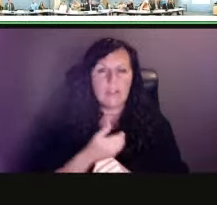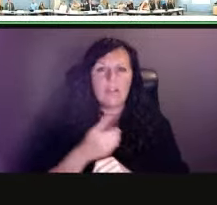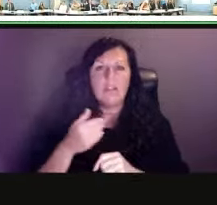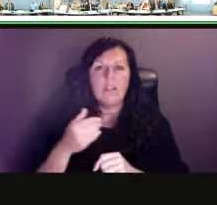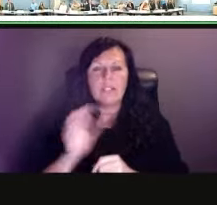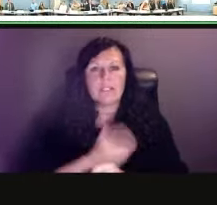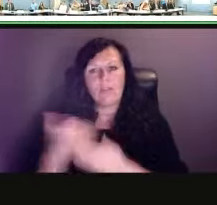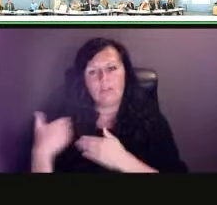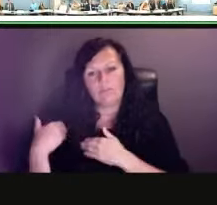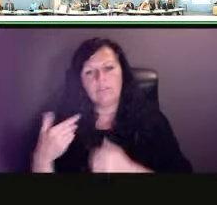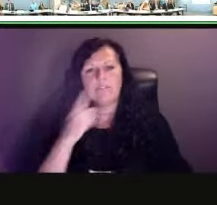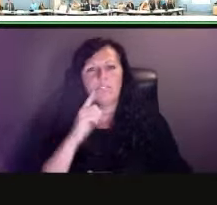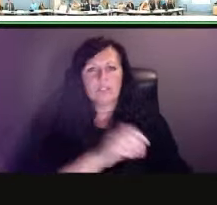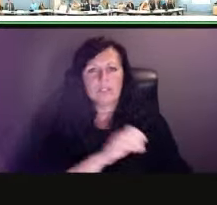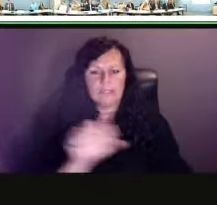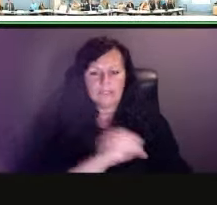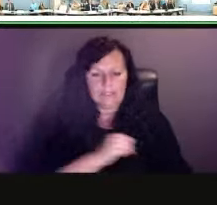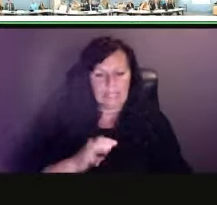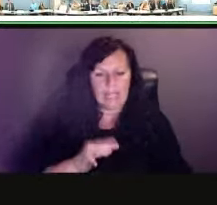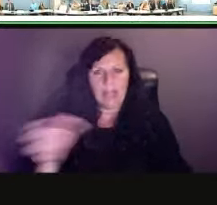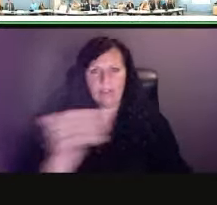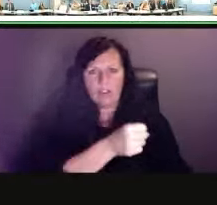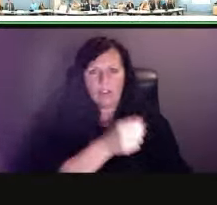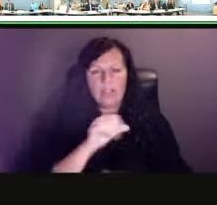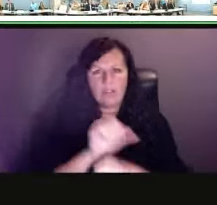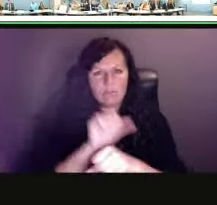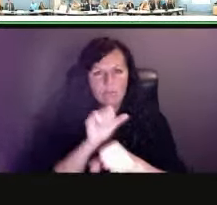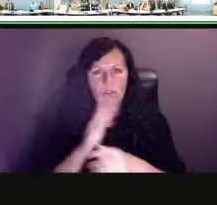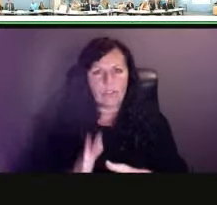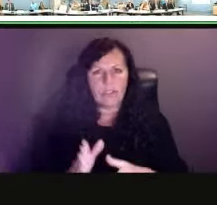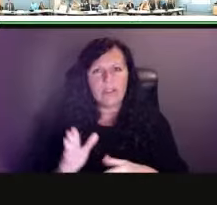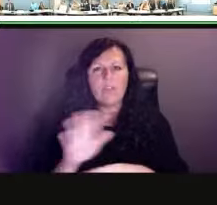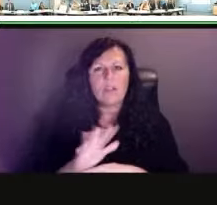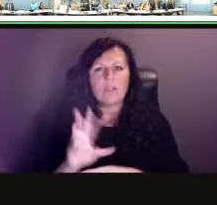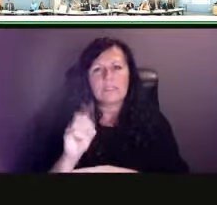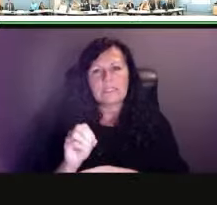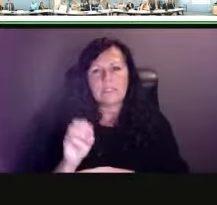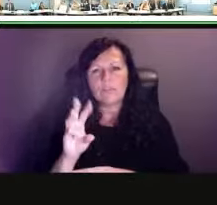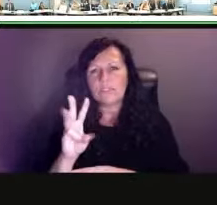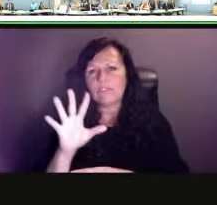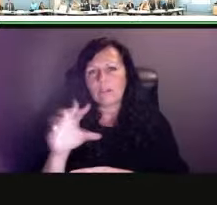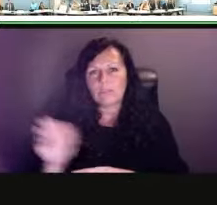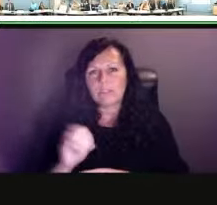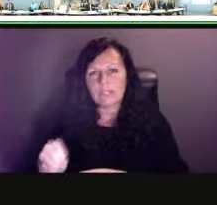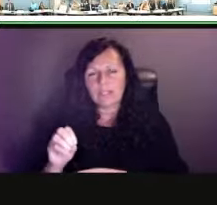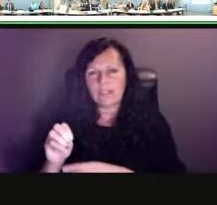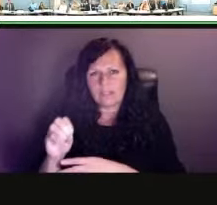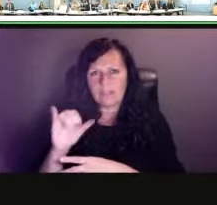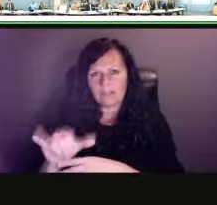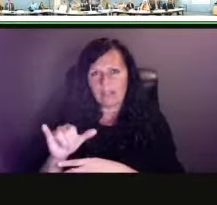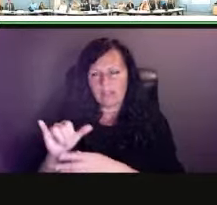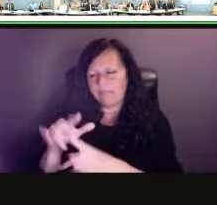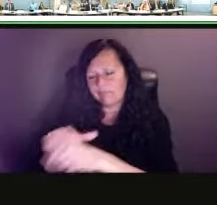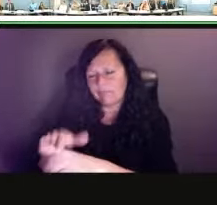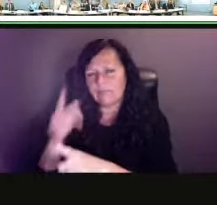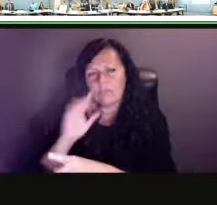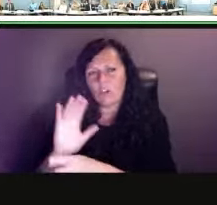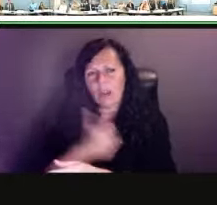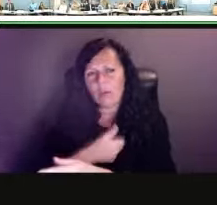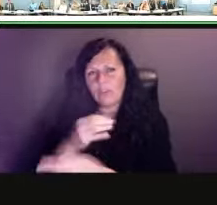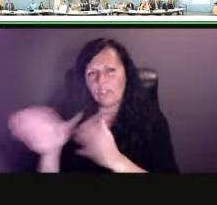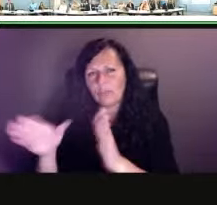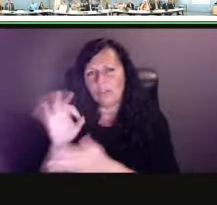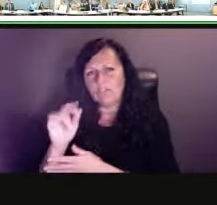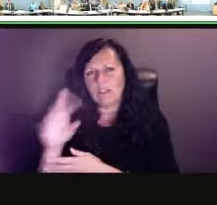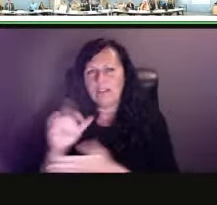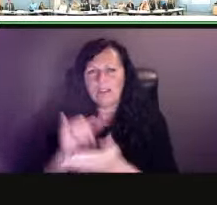employ, makes up about, you know, 60-65% of our general fund. And essentially that's true for every municipality. I mean, no one else is